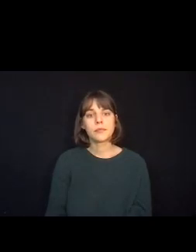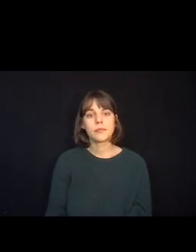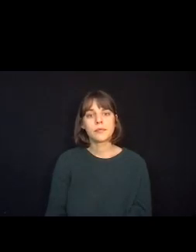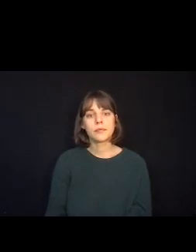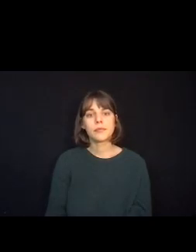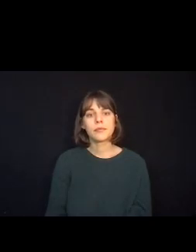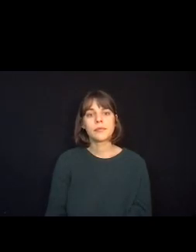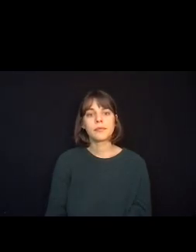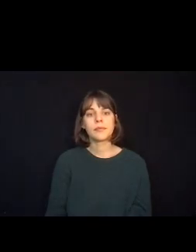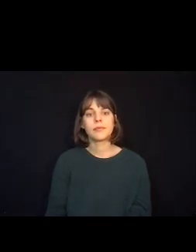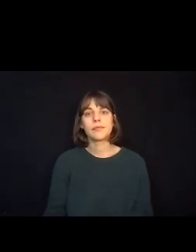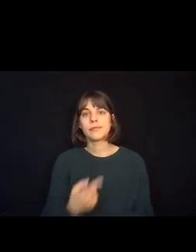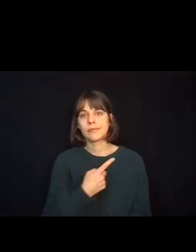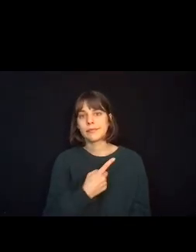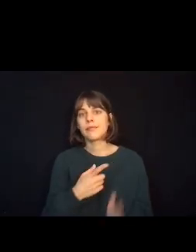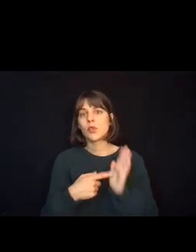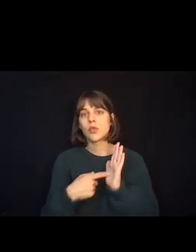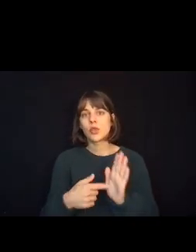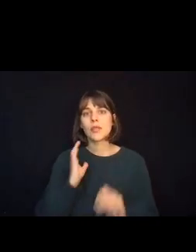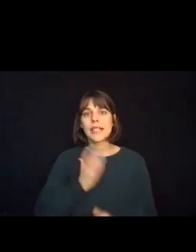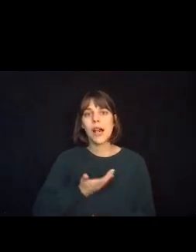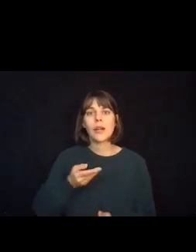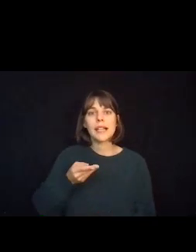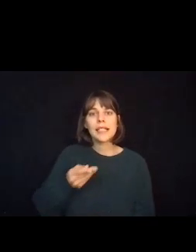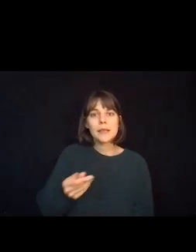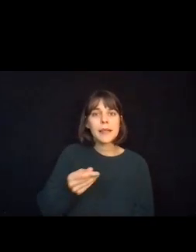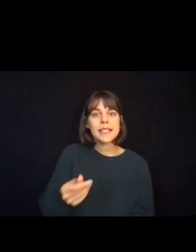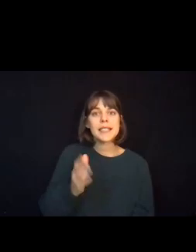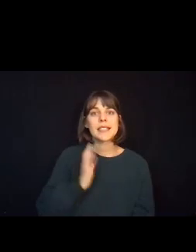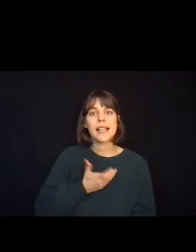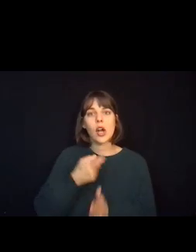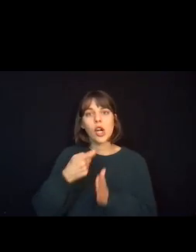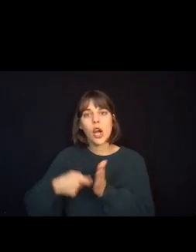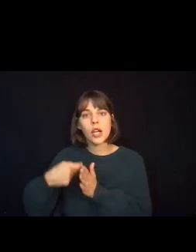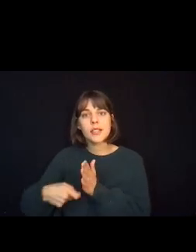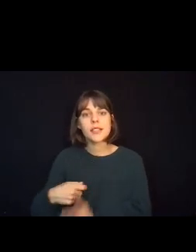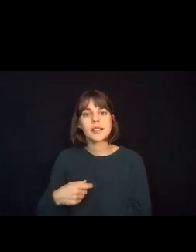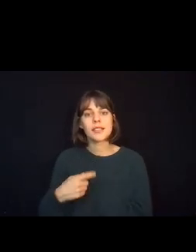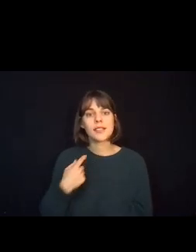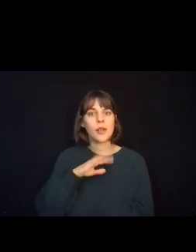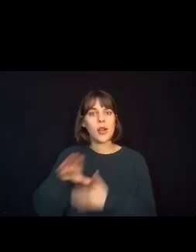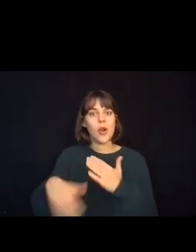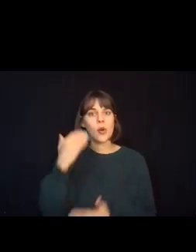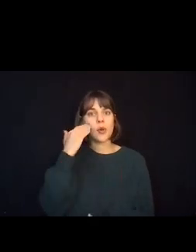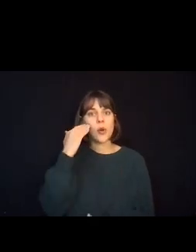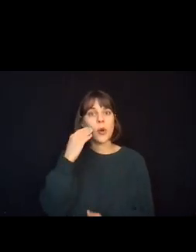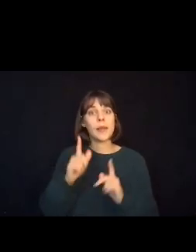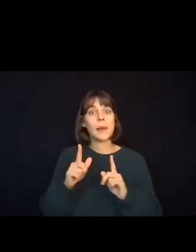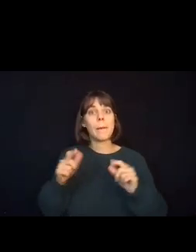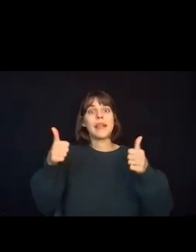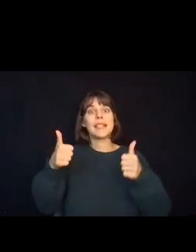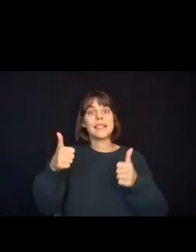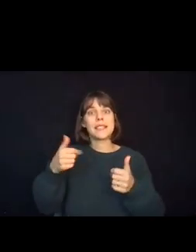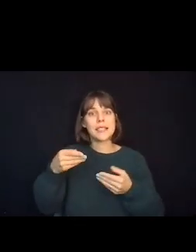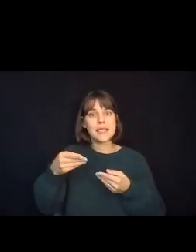And this pie chart shows, our expense of our costs. I mean, as we all know, our greatest expense is our human